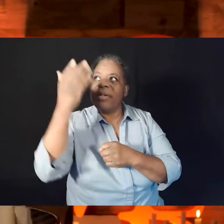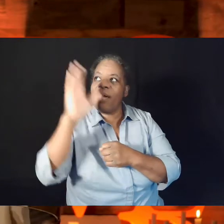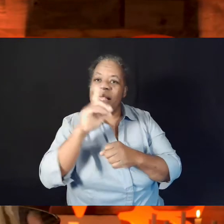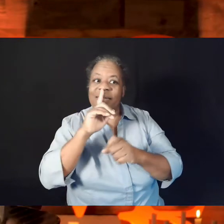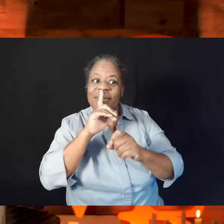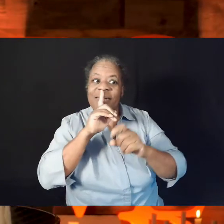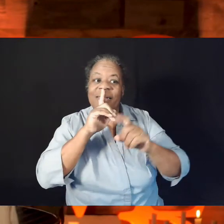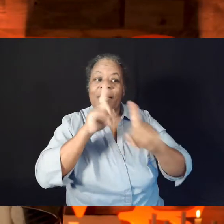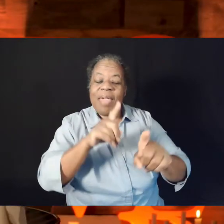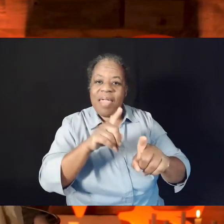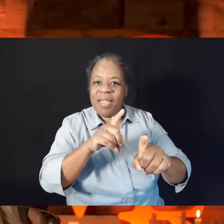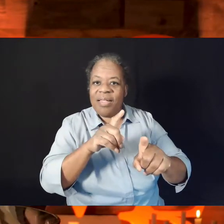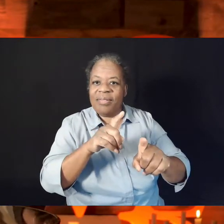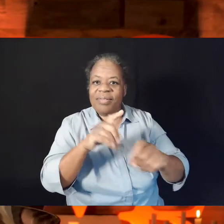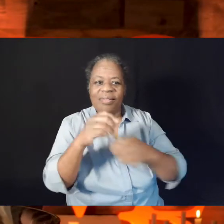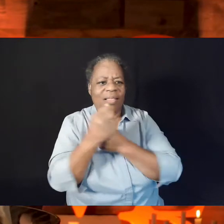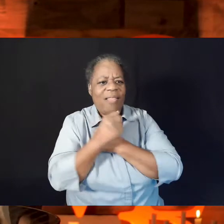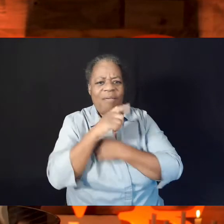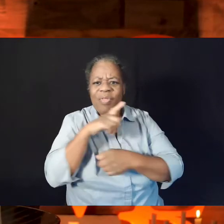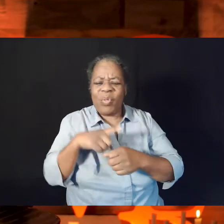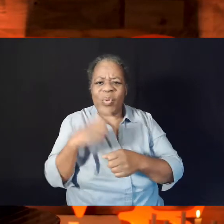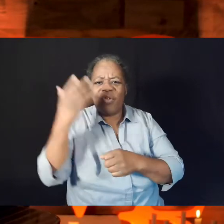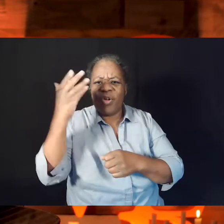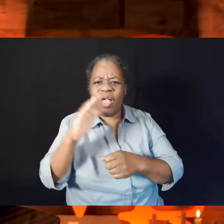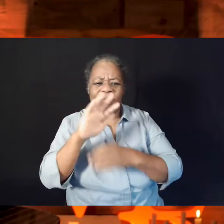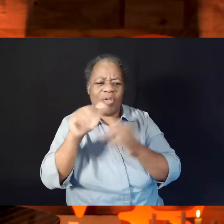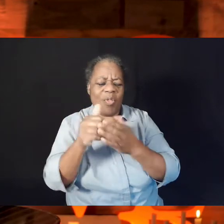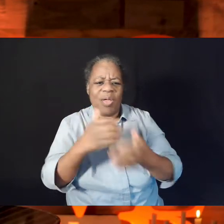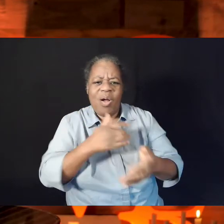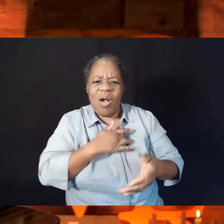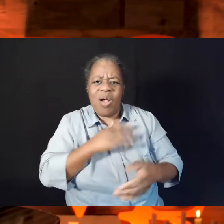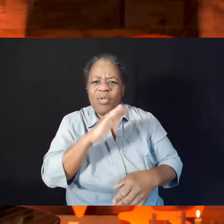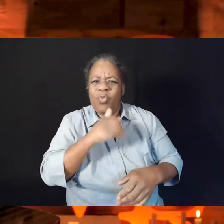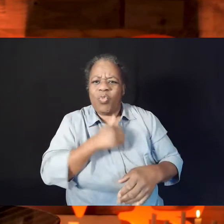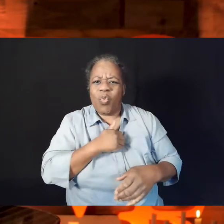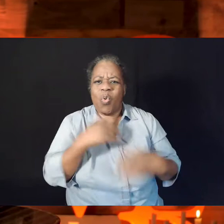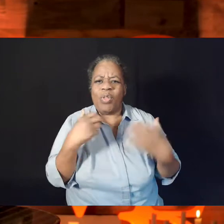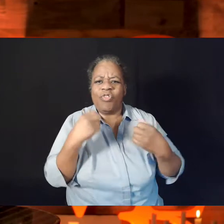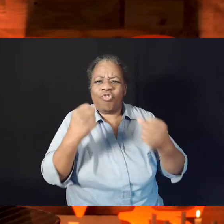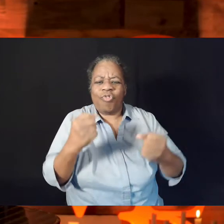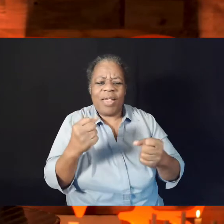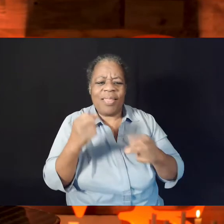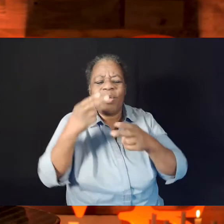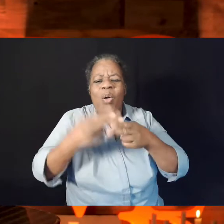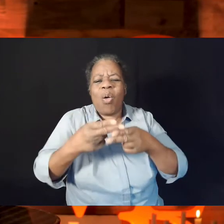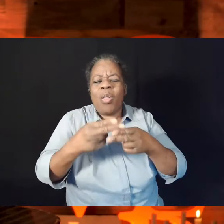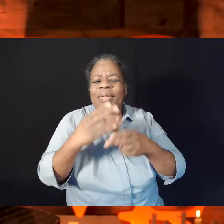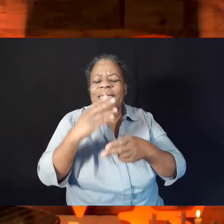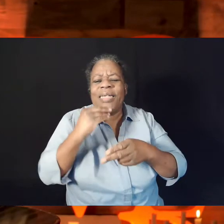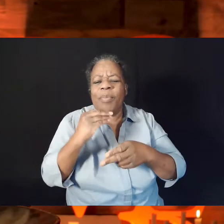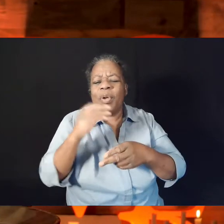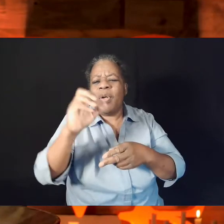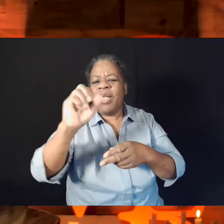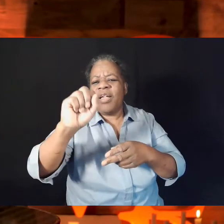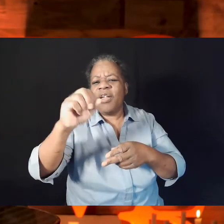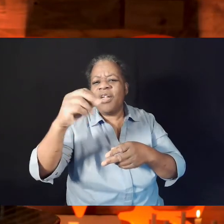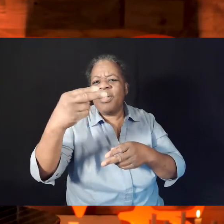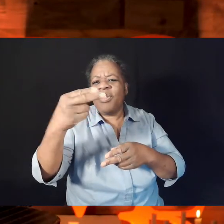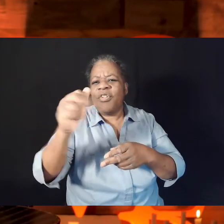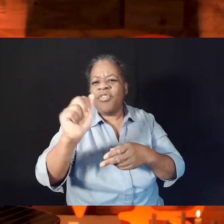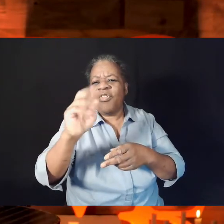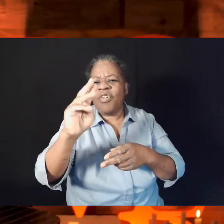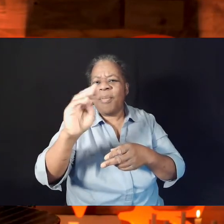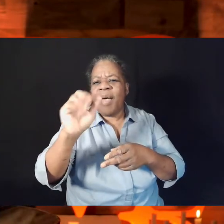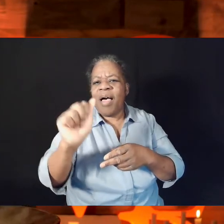with all your soul, and with all your strength, what the Hebrews call the Shema, they have demonstrated their love for God through